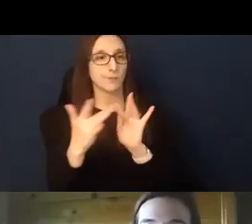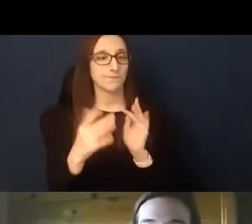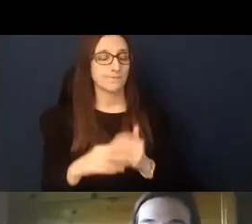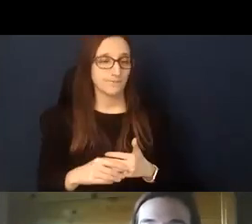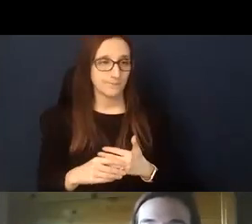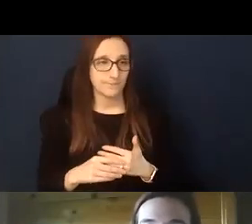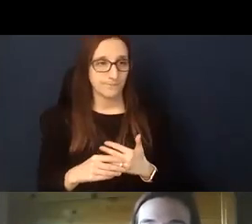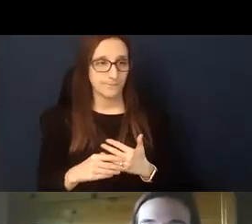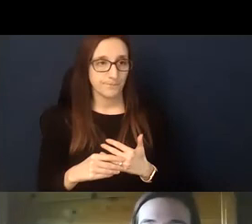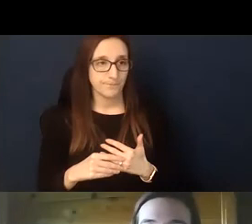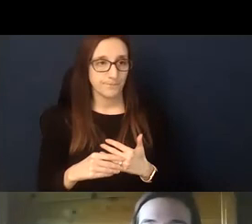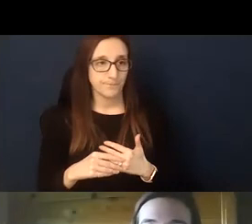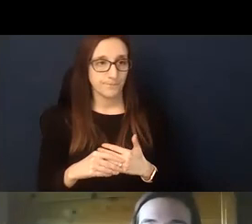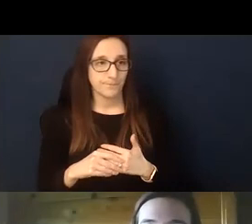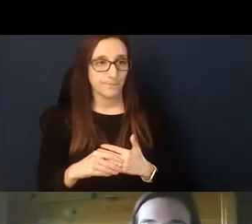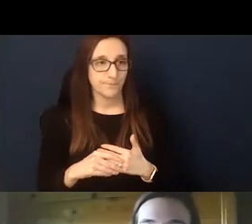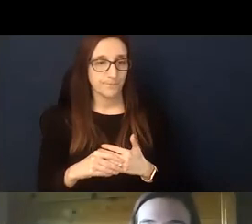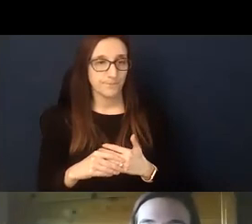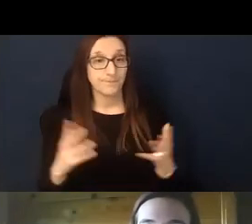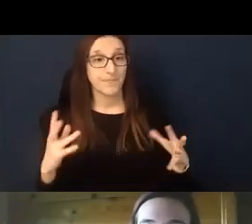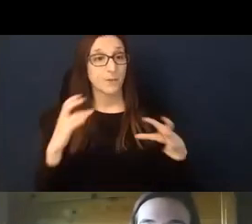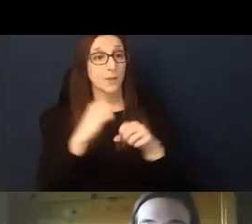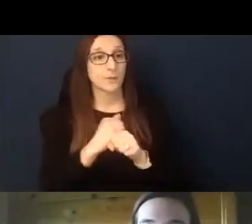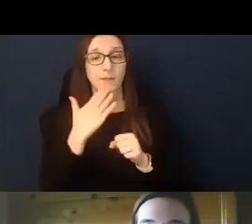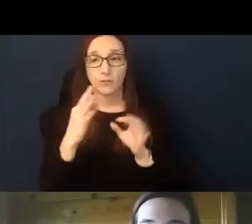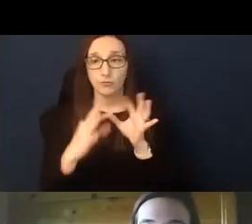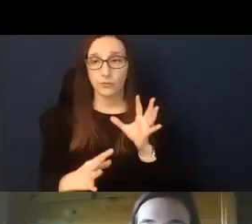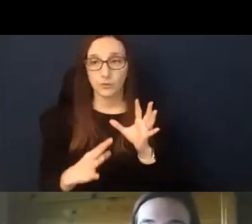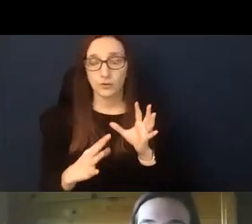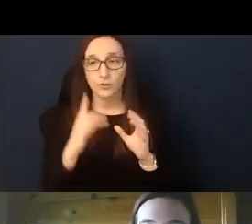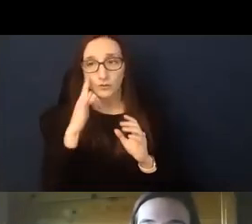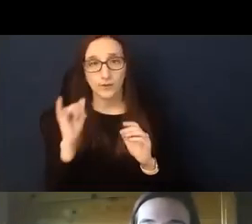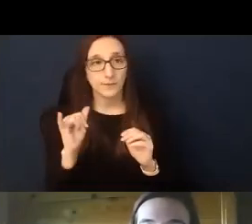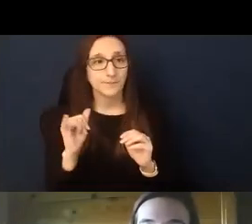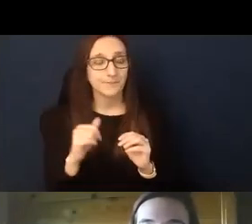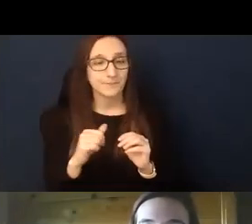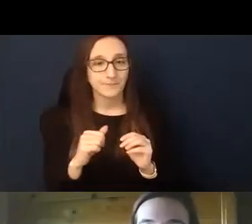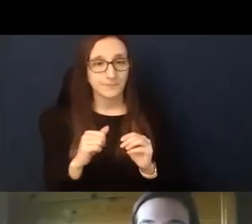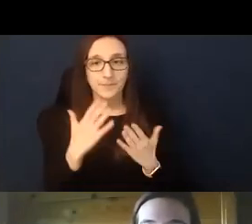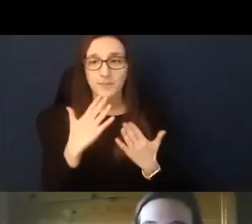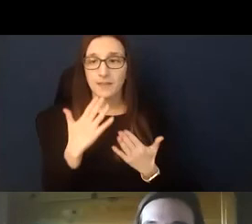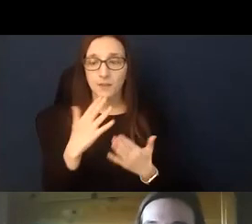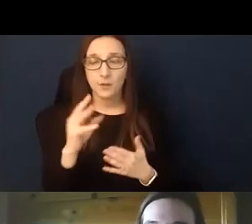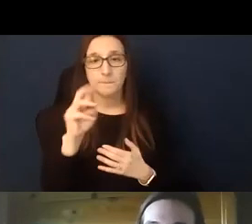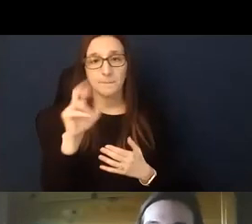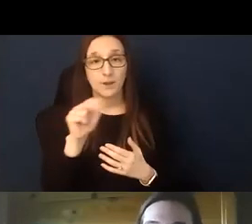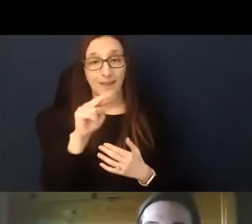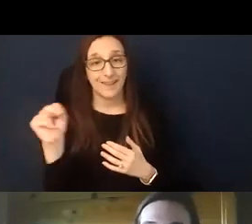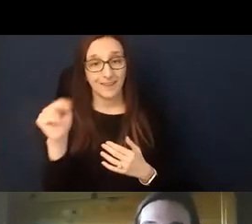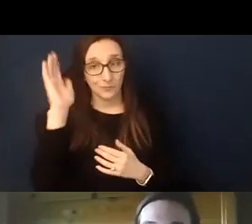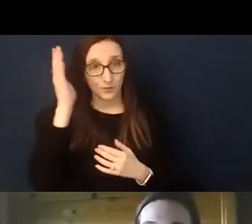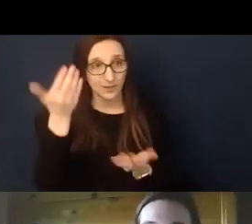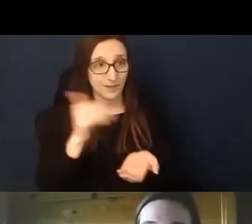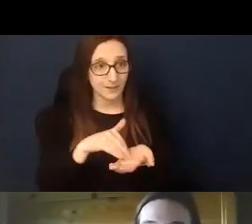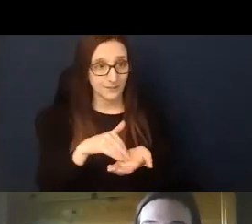And with that, we'll close. Thank you to our interpreter, Giovanna Curtis. Thank you again, Marianne, for presenting this awesome